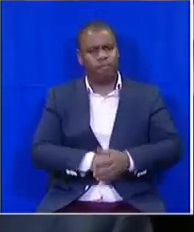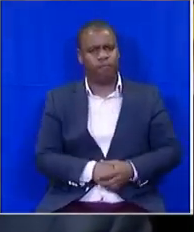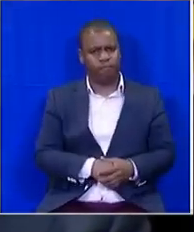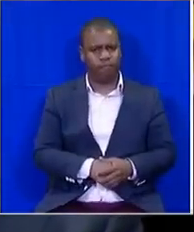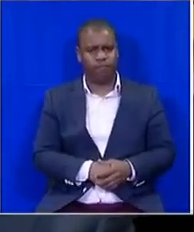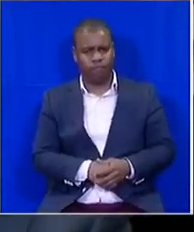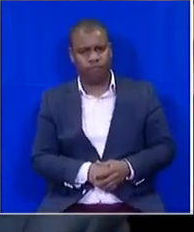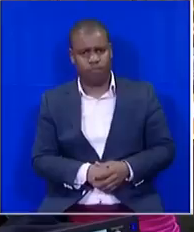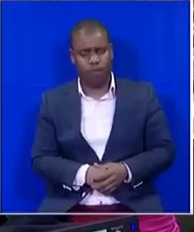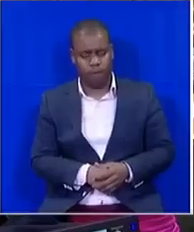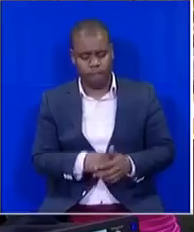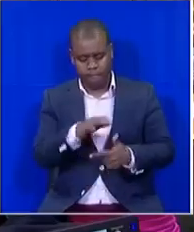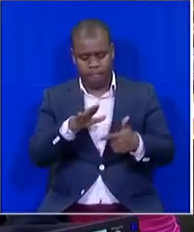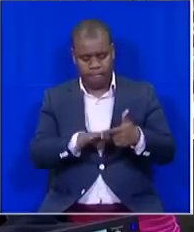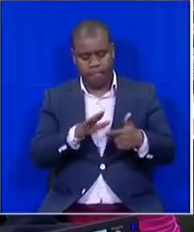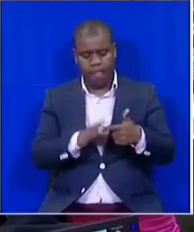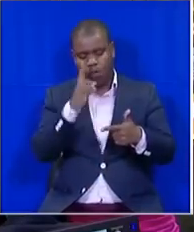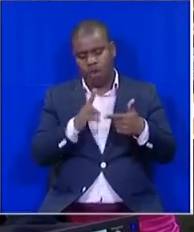The Honourable Foss.